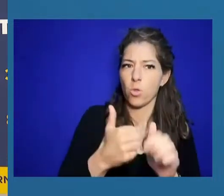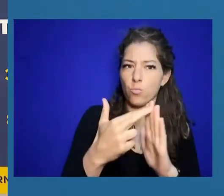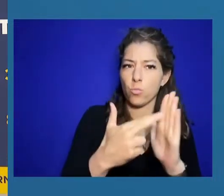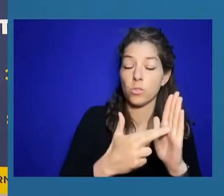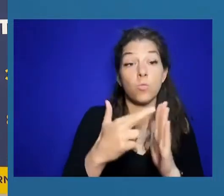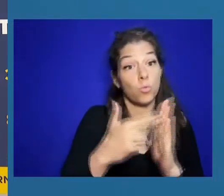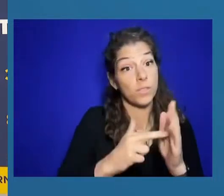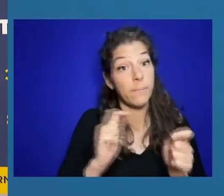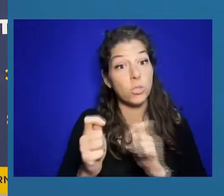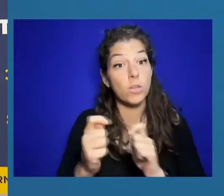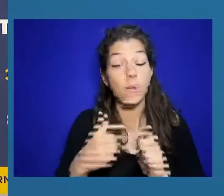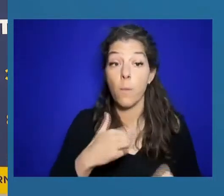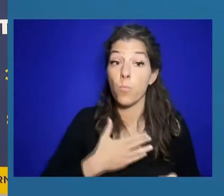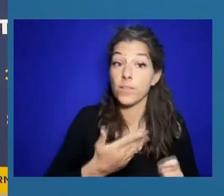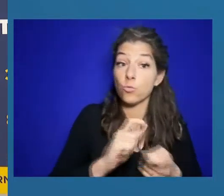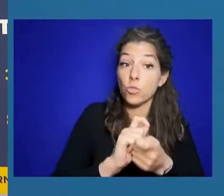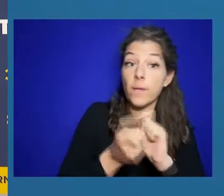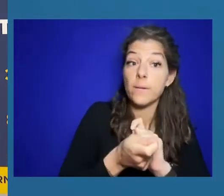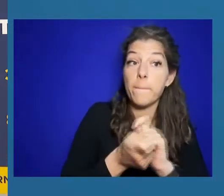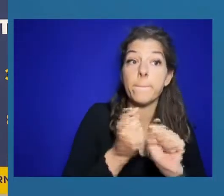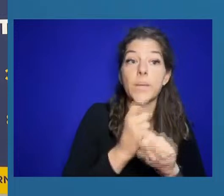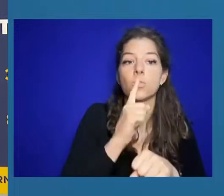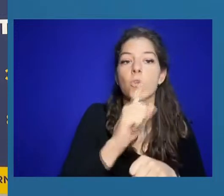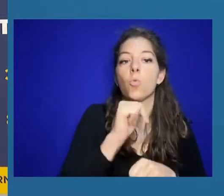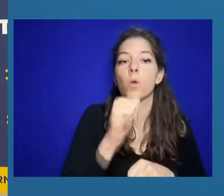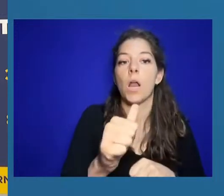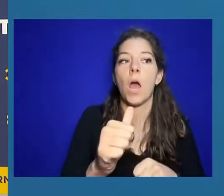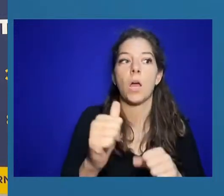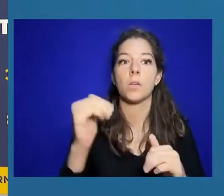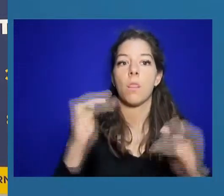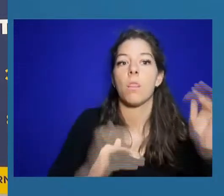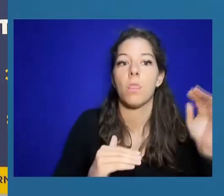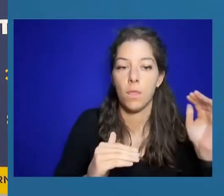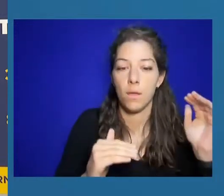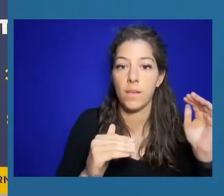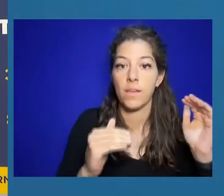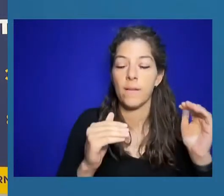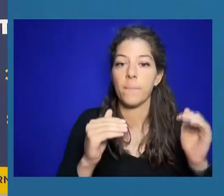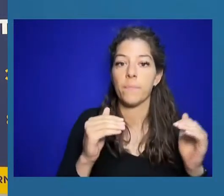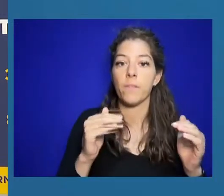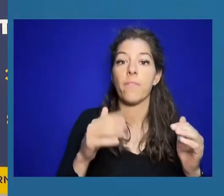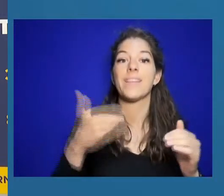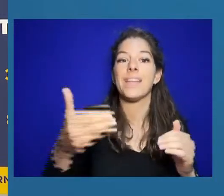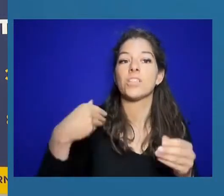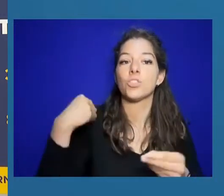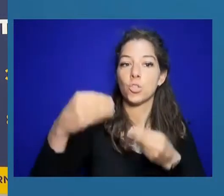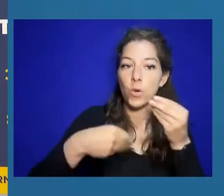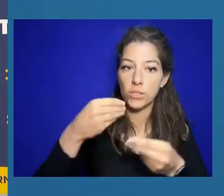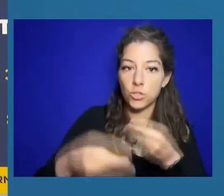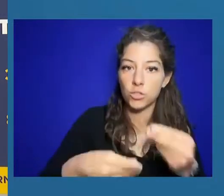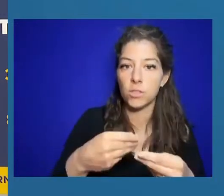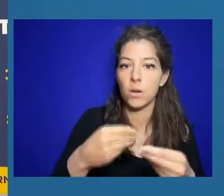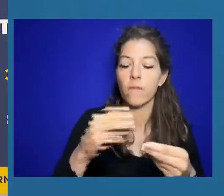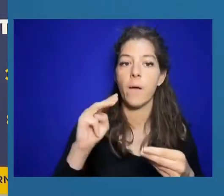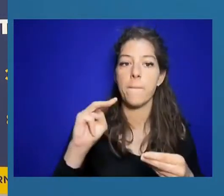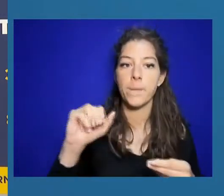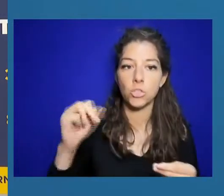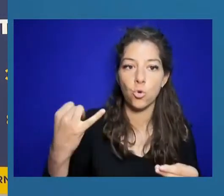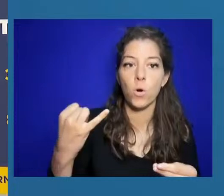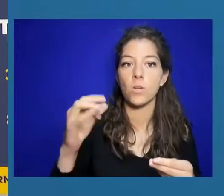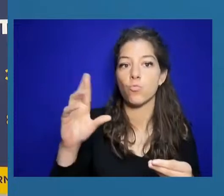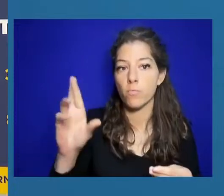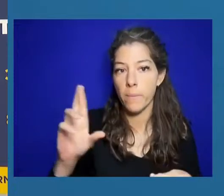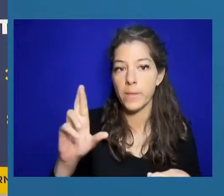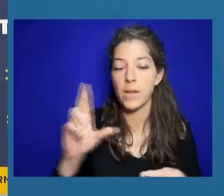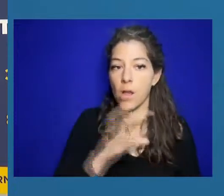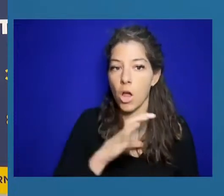willing to change them to make sure that we're not at a disadvantage and that we have the next generation of majority Republicans in Congress because